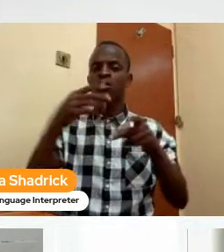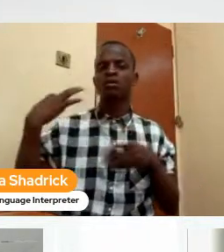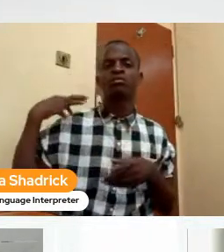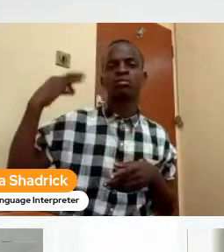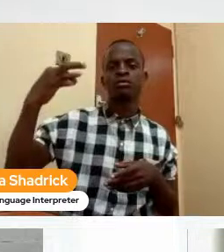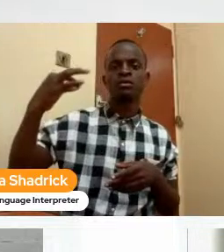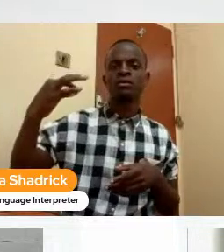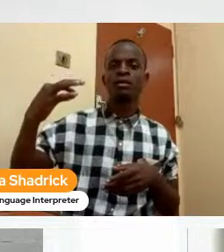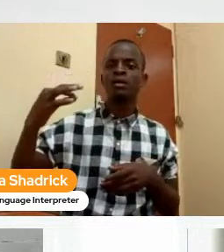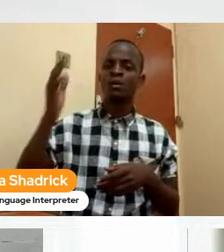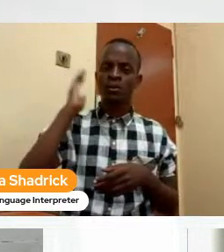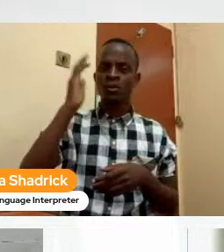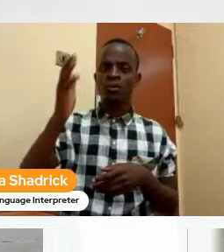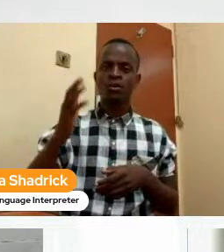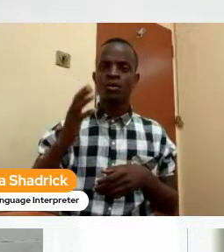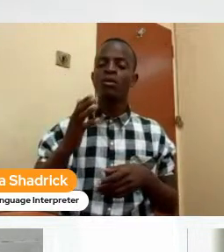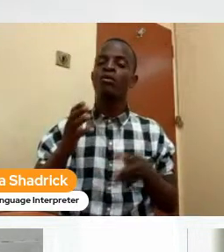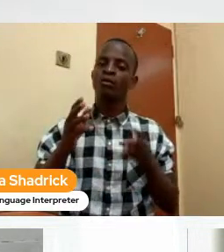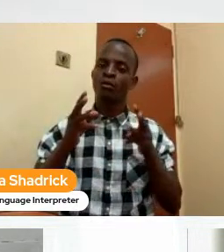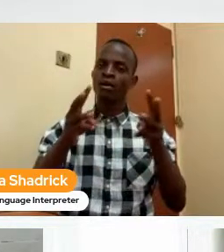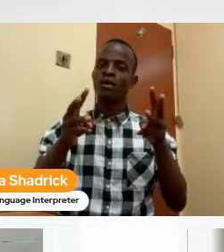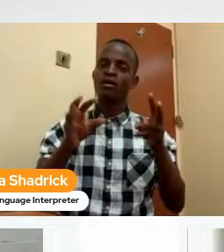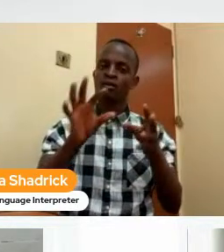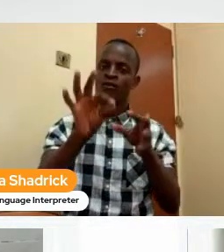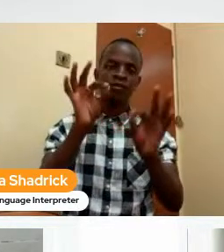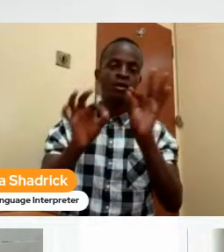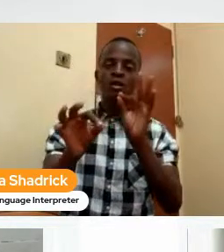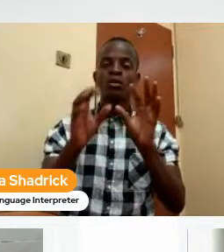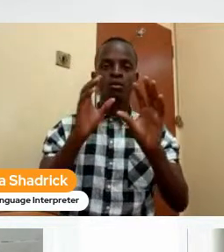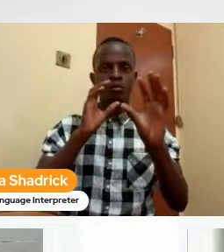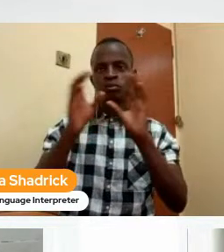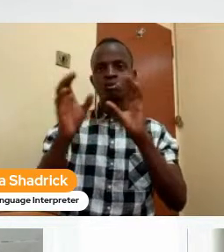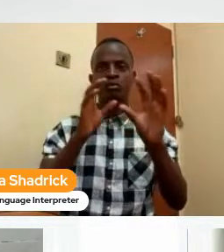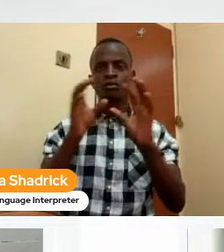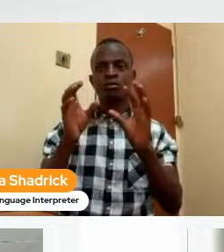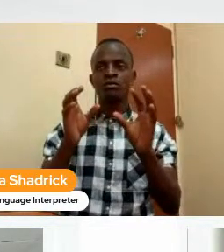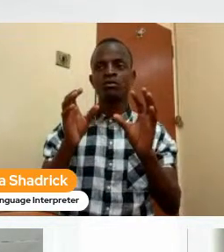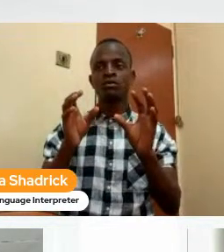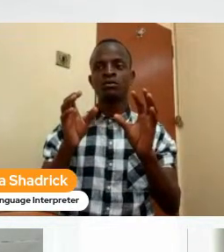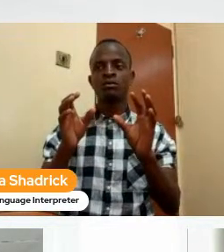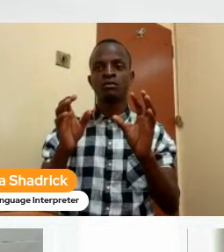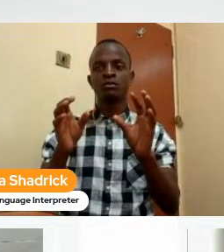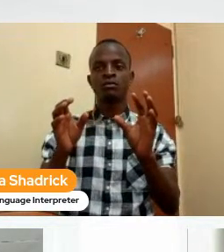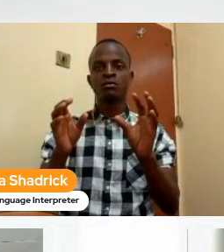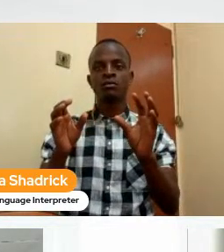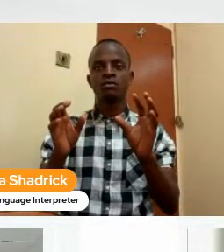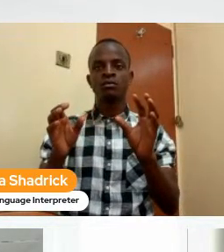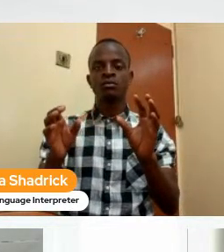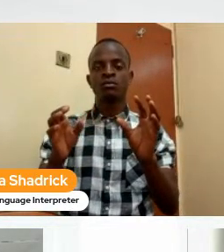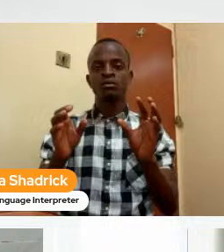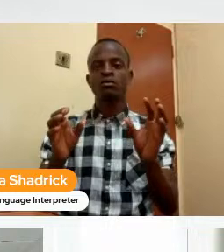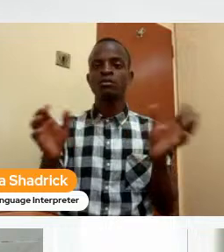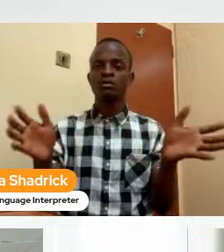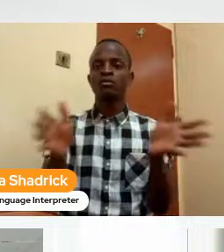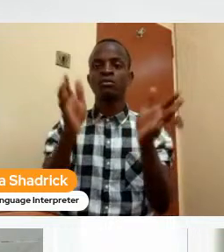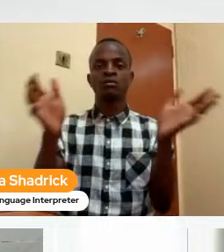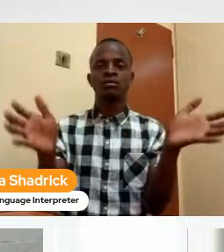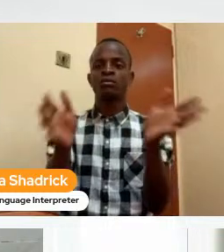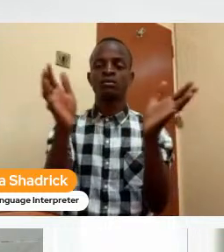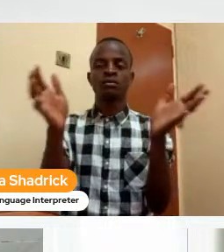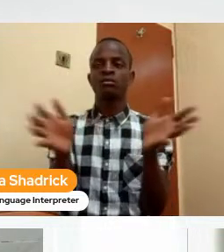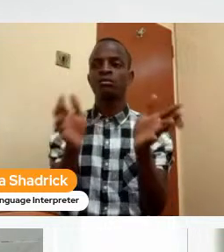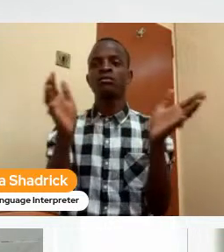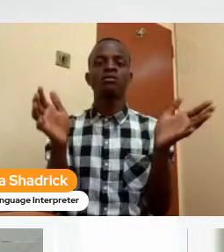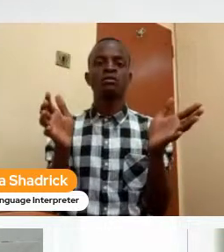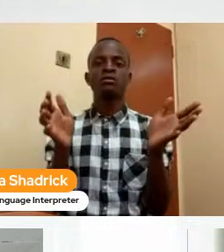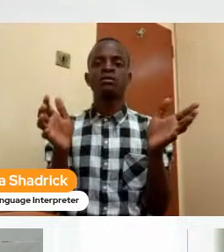we are going to really find a way to make sure that young people with the physical disabilities are part of the RAHi,